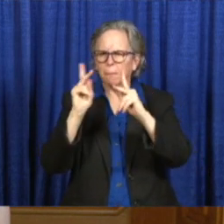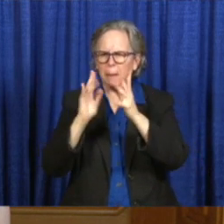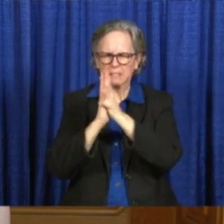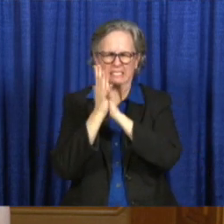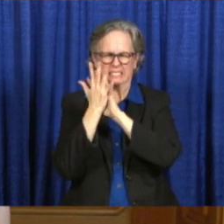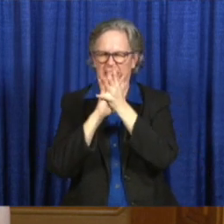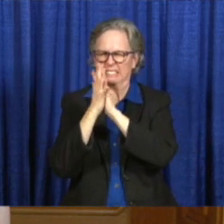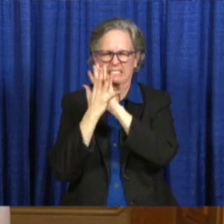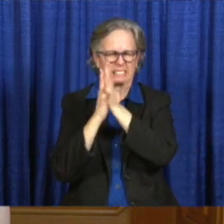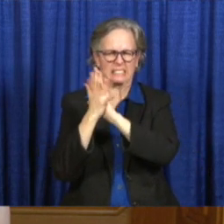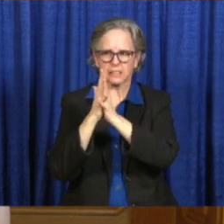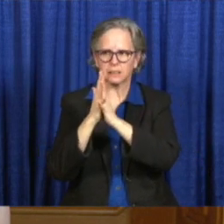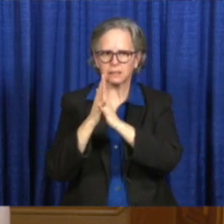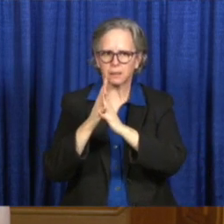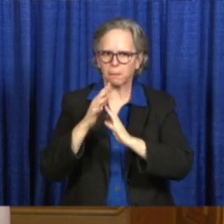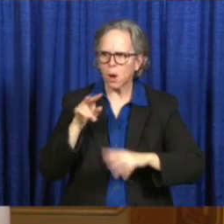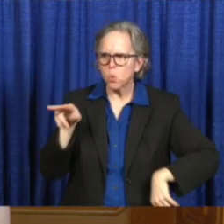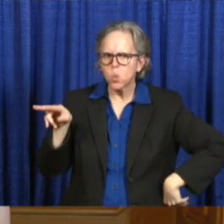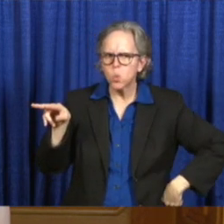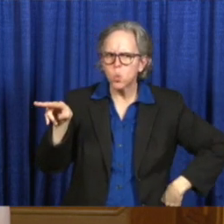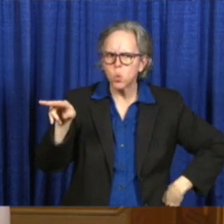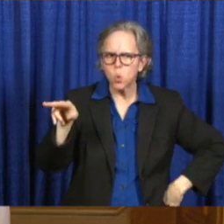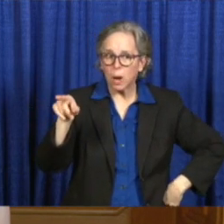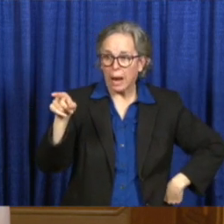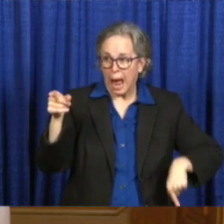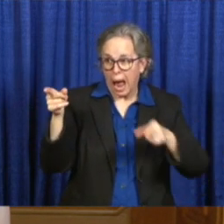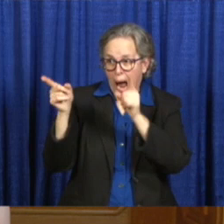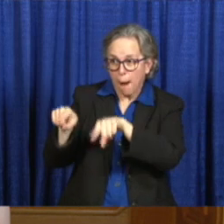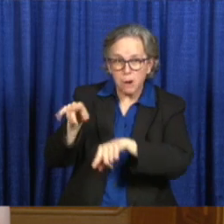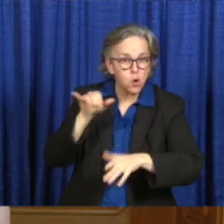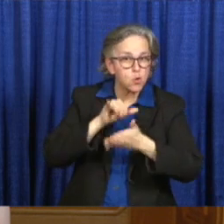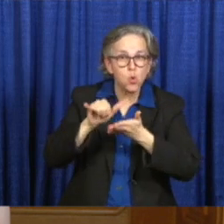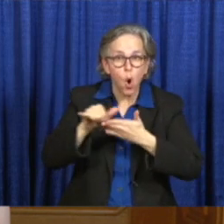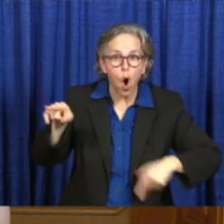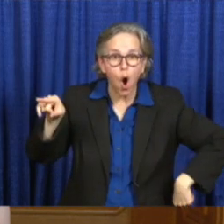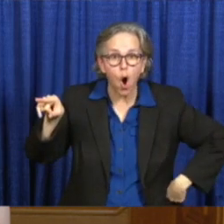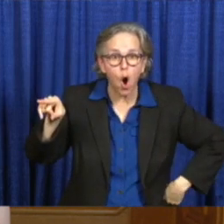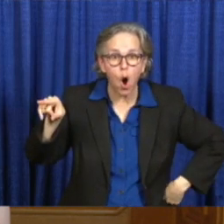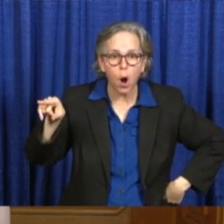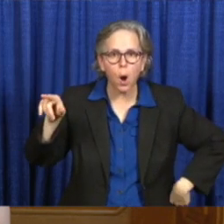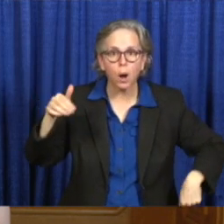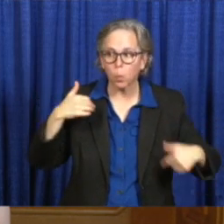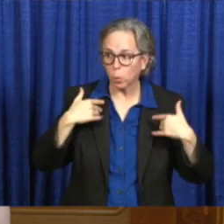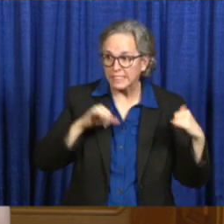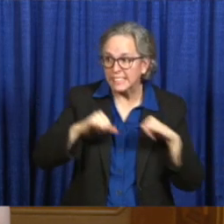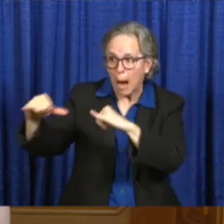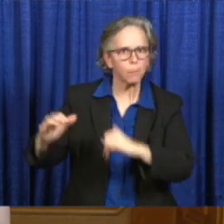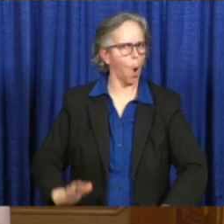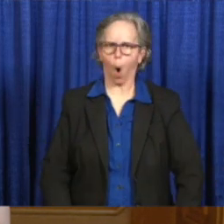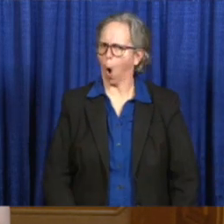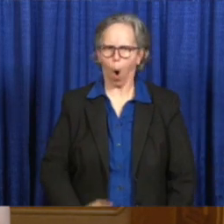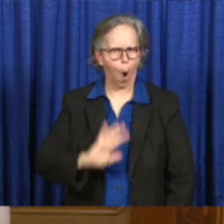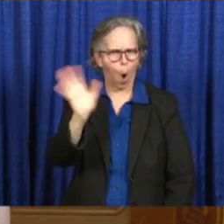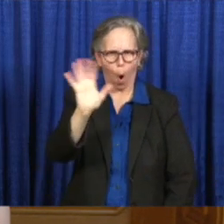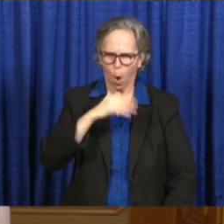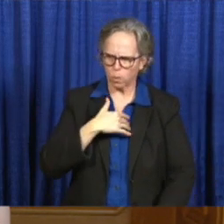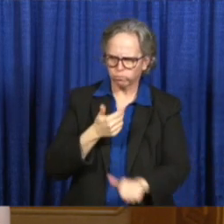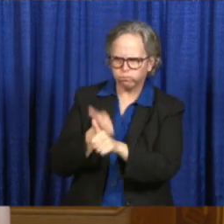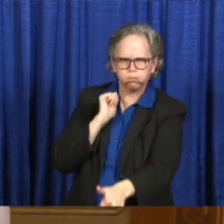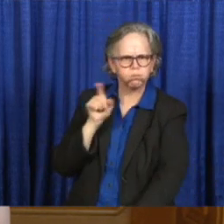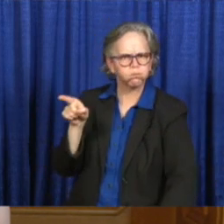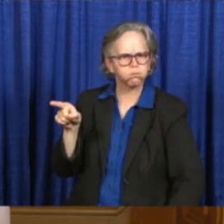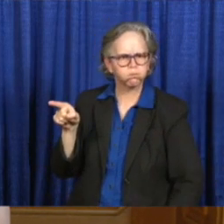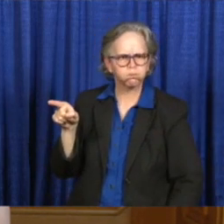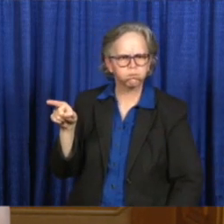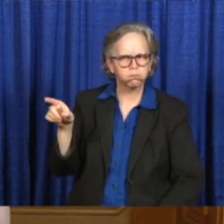but what we're seeing in New York is what we work every single day to avoid here in the state of Ohio when this wave finally